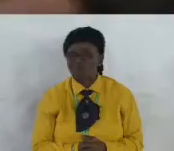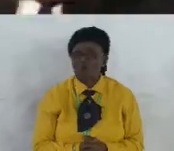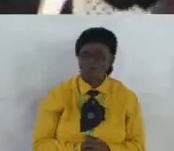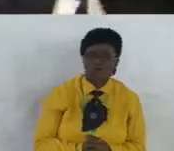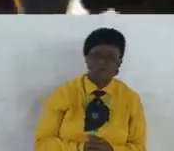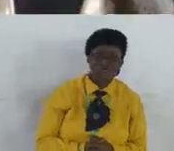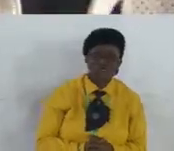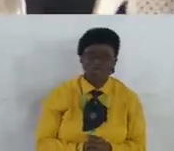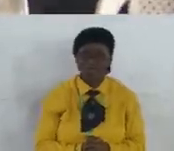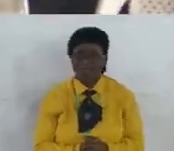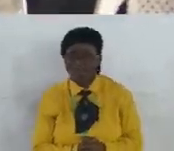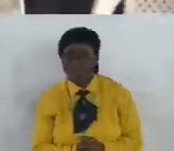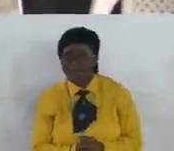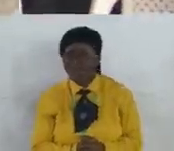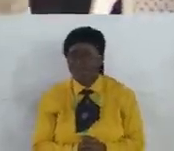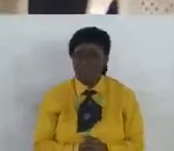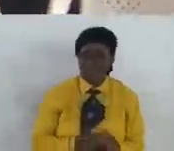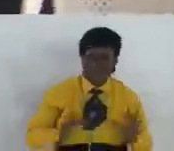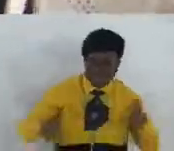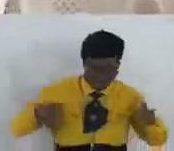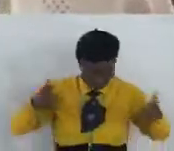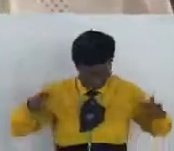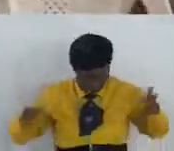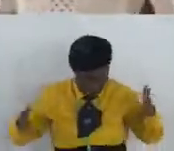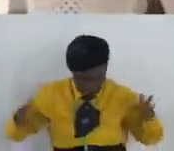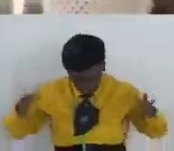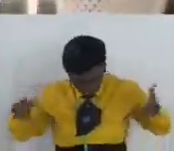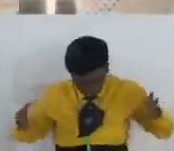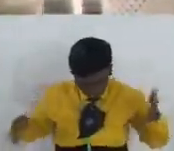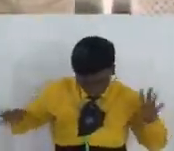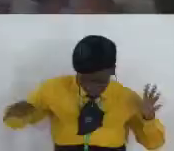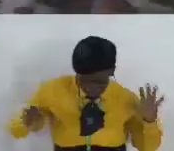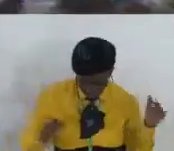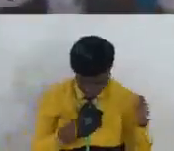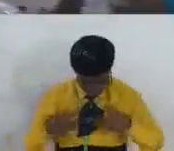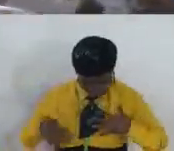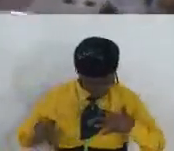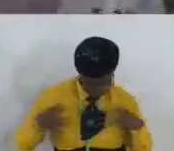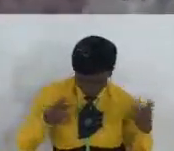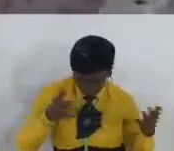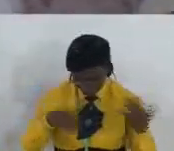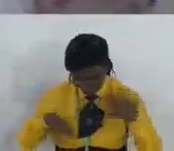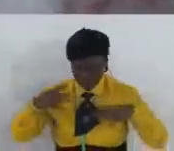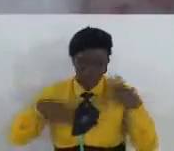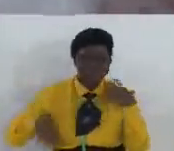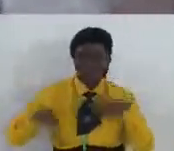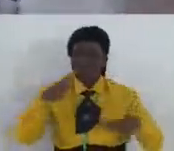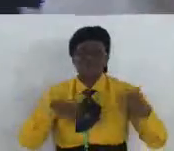Thank you.